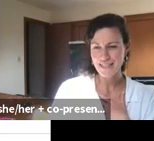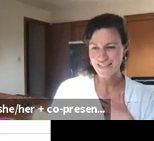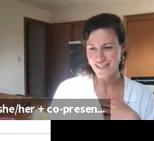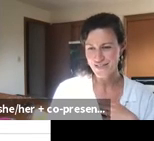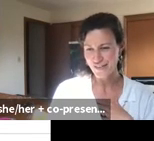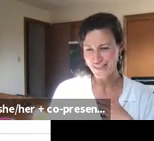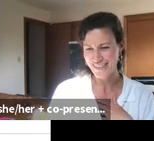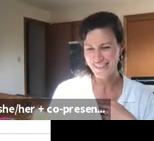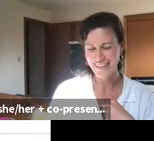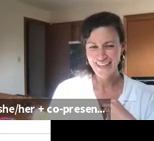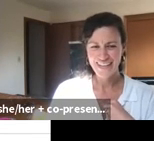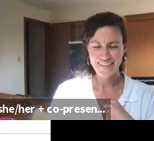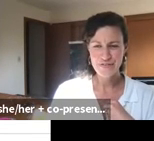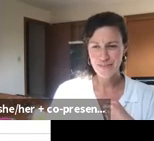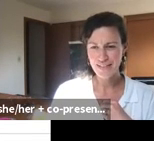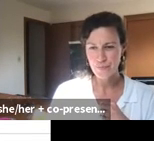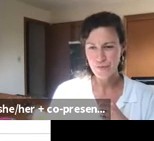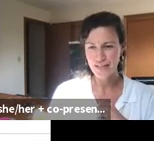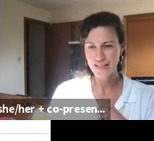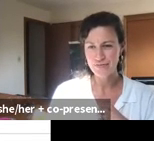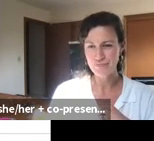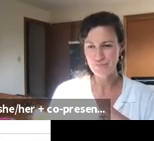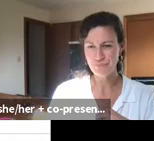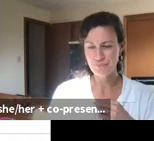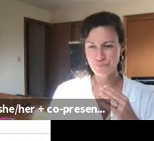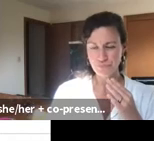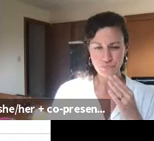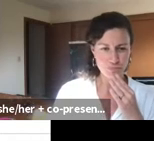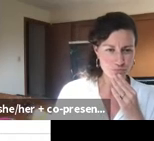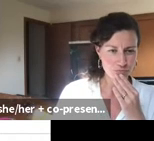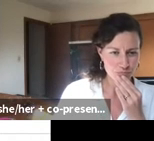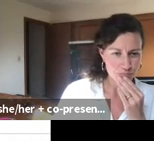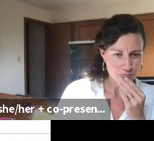it's tempting to answer, and that's really not the point here.